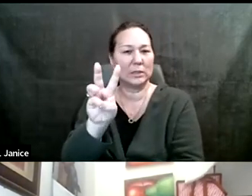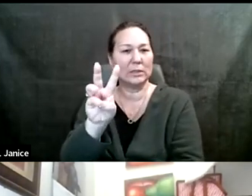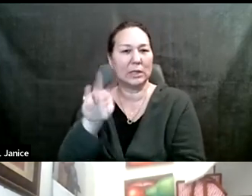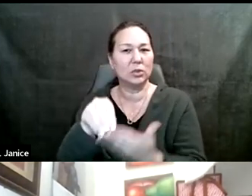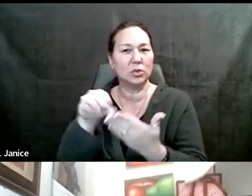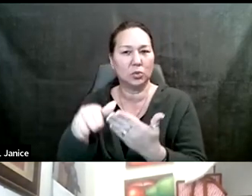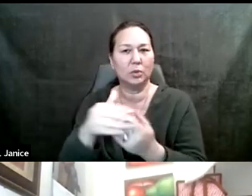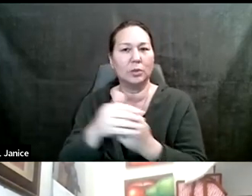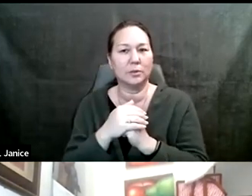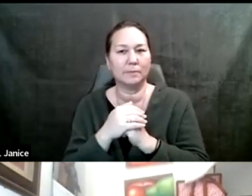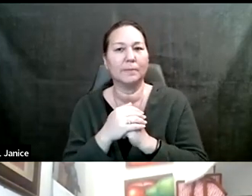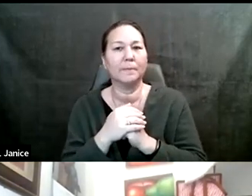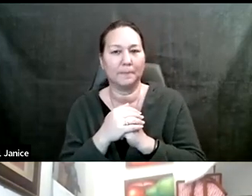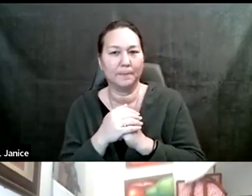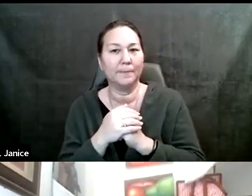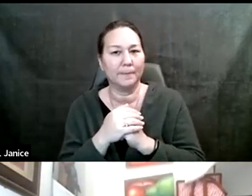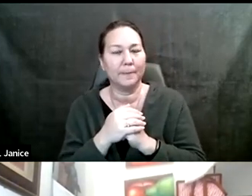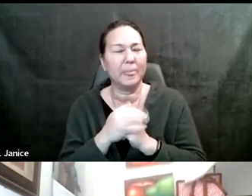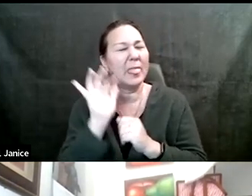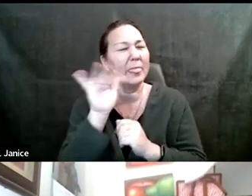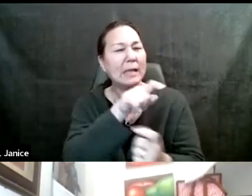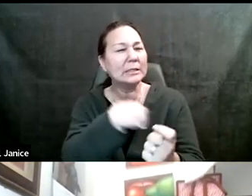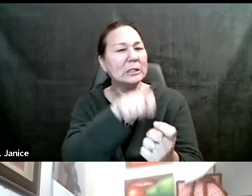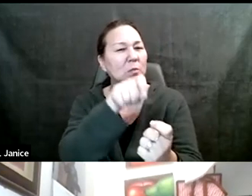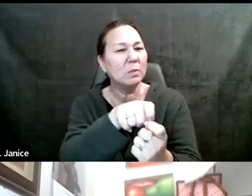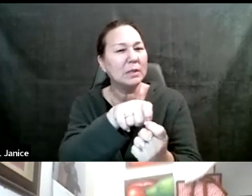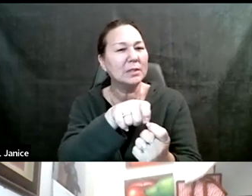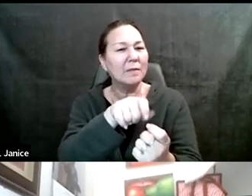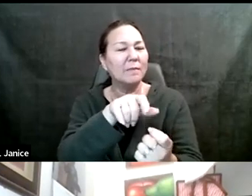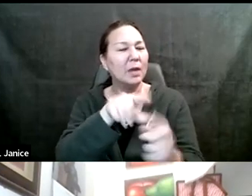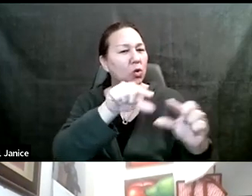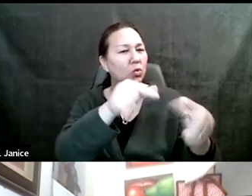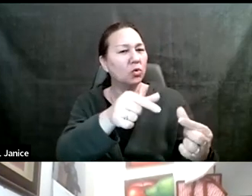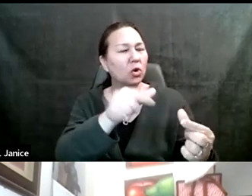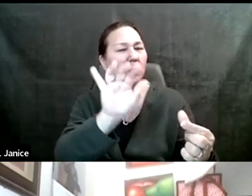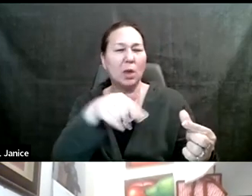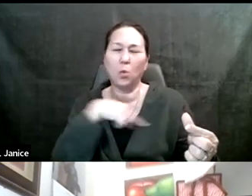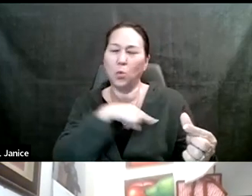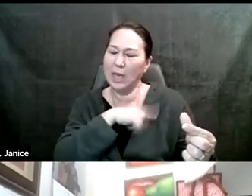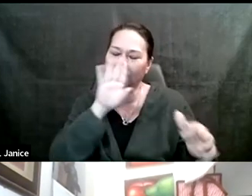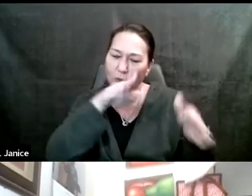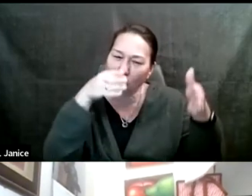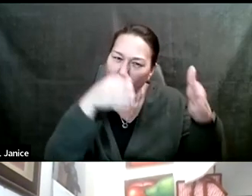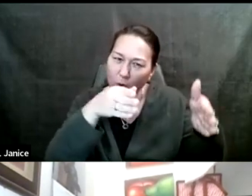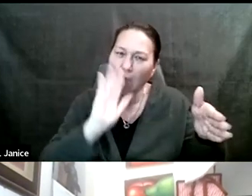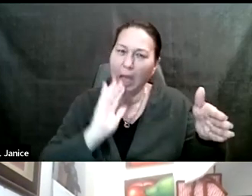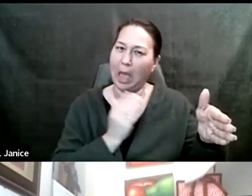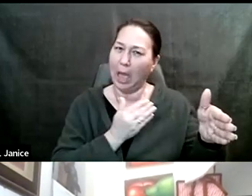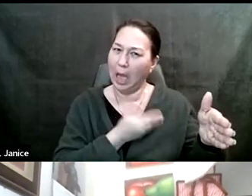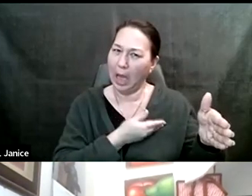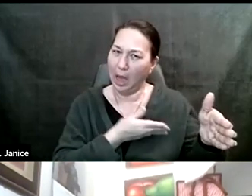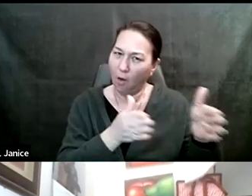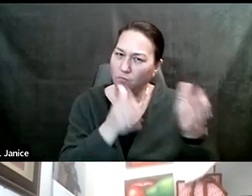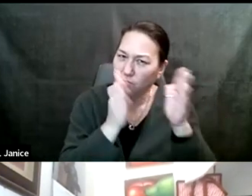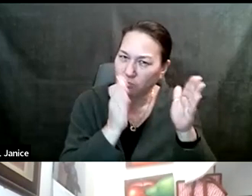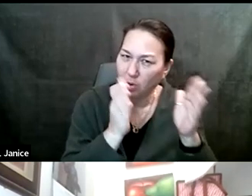so that that is a particular group that we don't have to concentrate with strategies on so that they're not